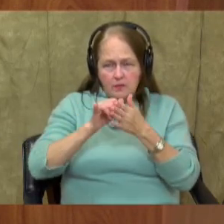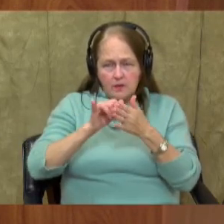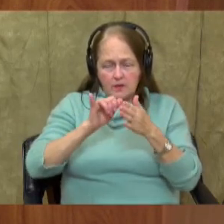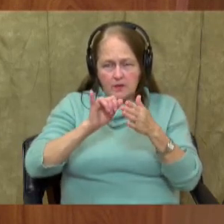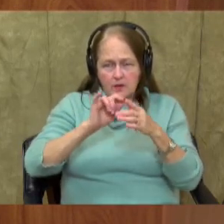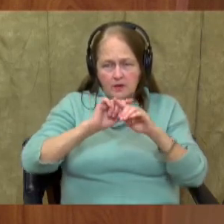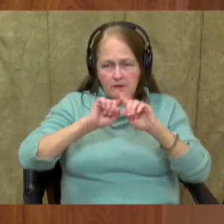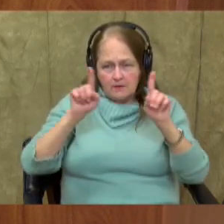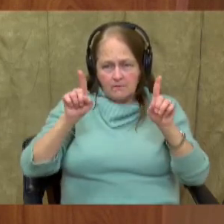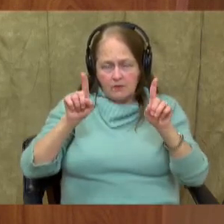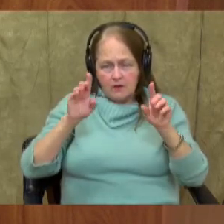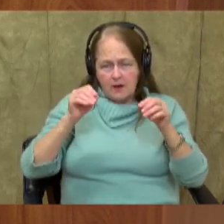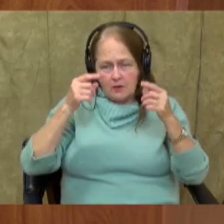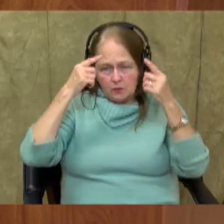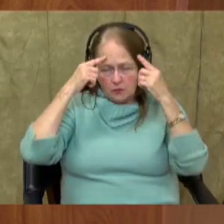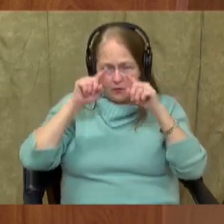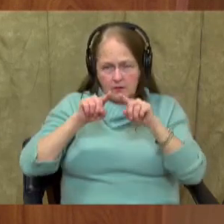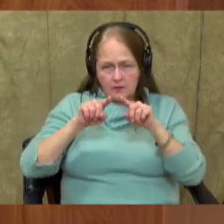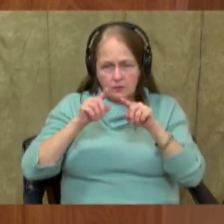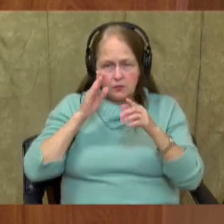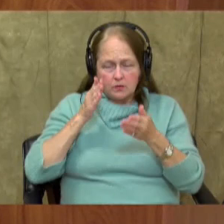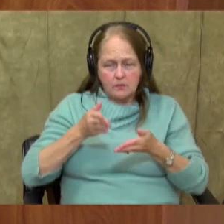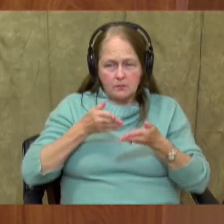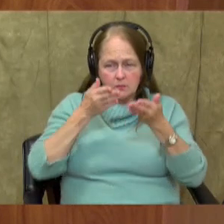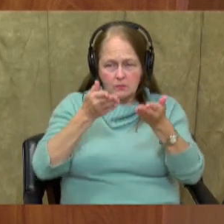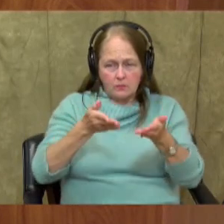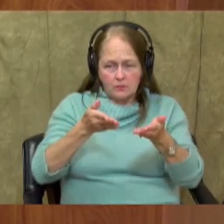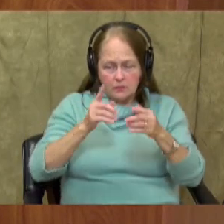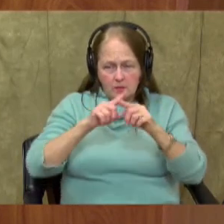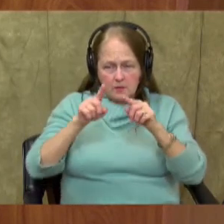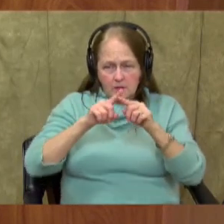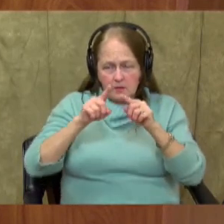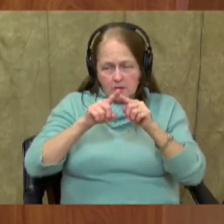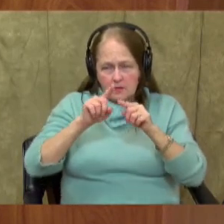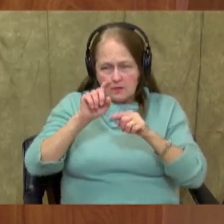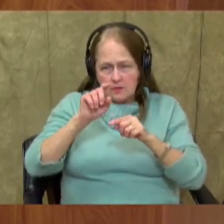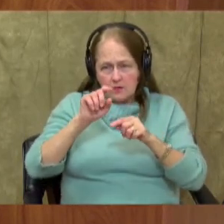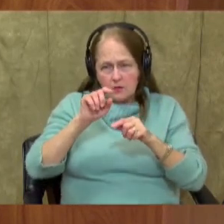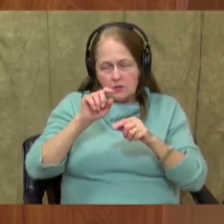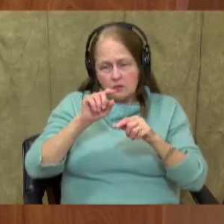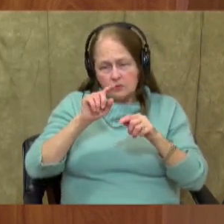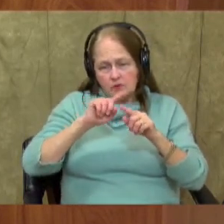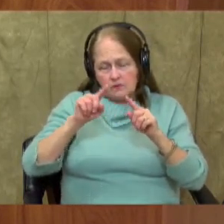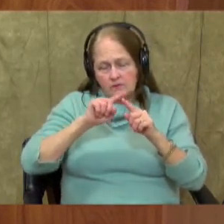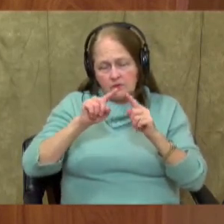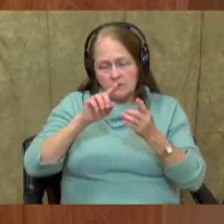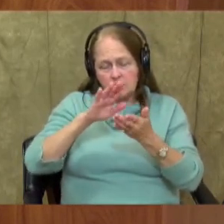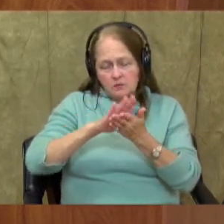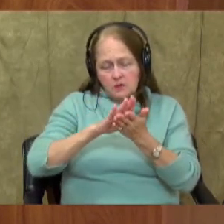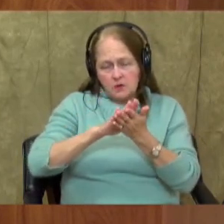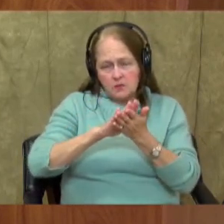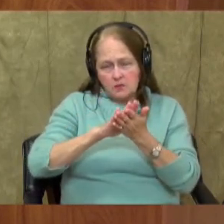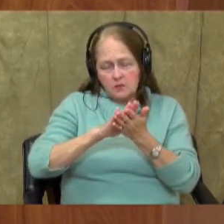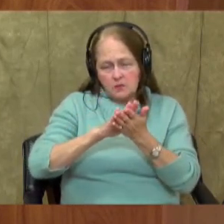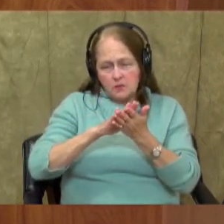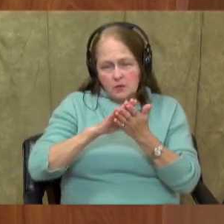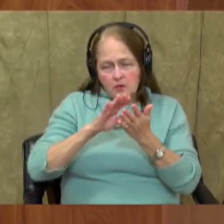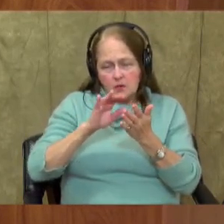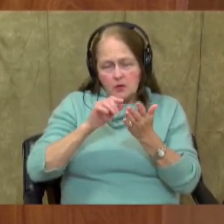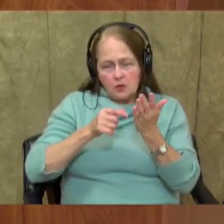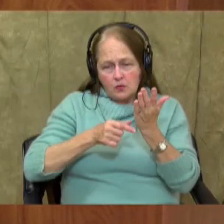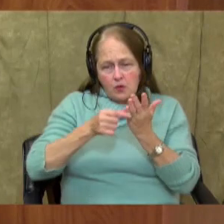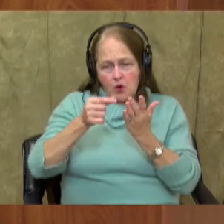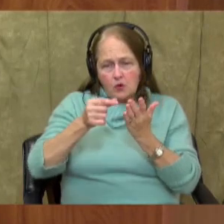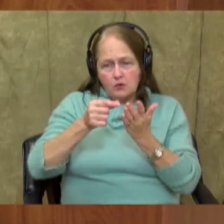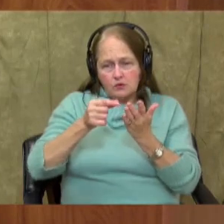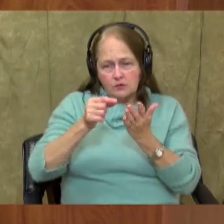and agree? You will be presented different either excerpts or articles. You need to remember these